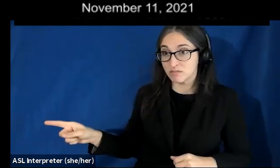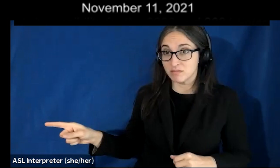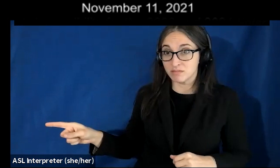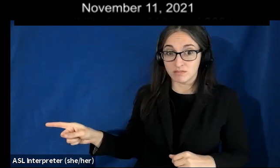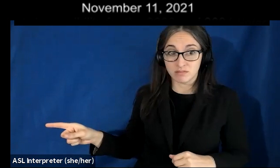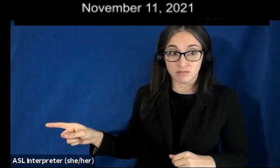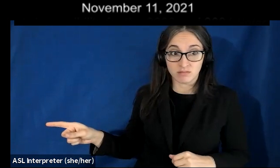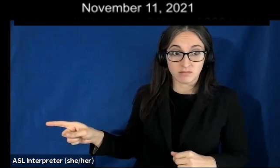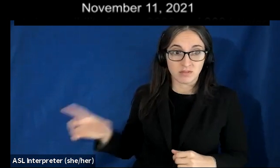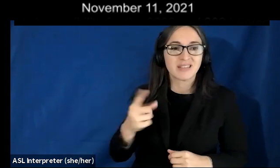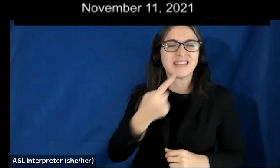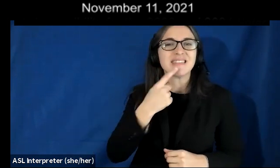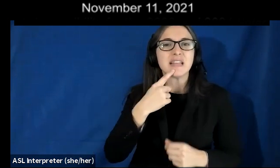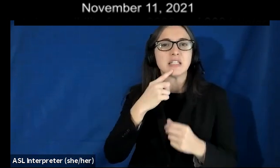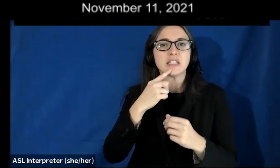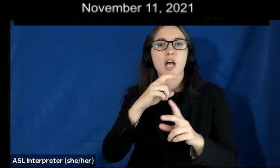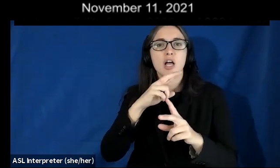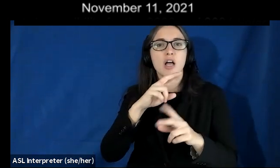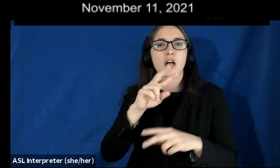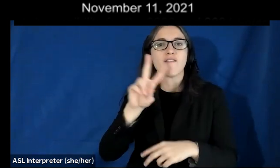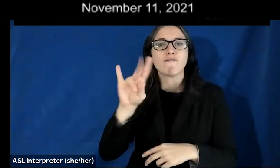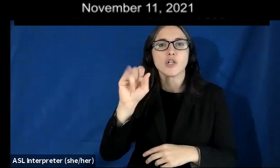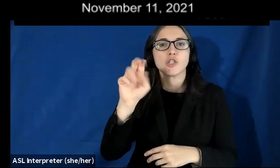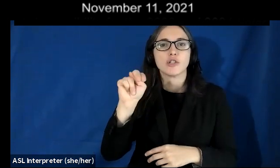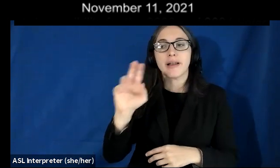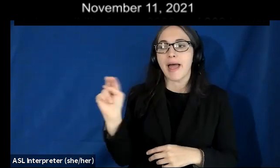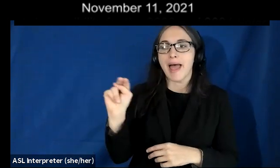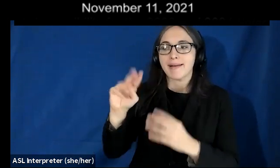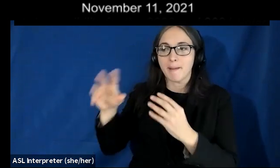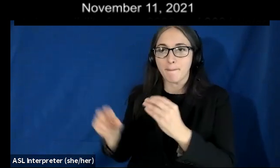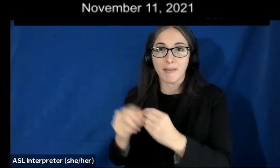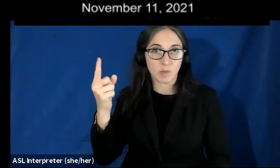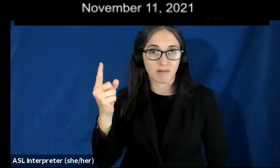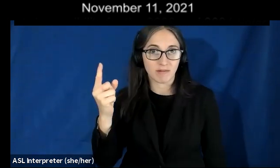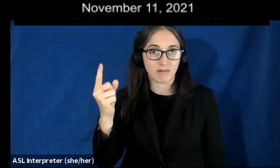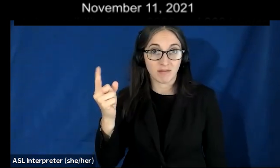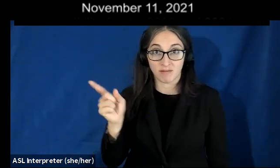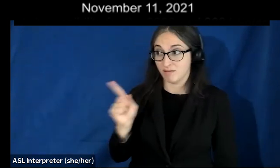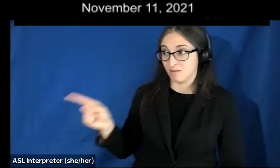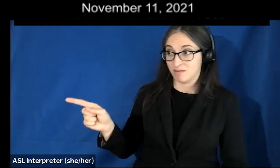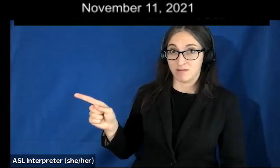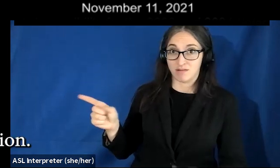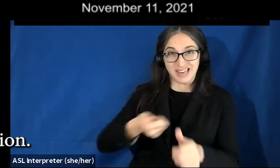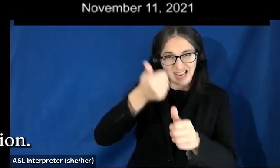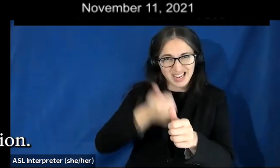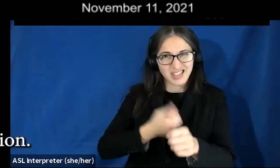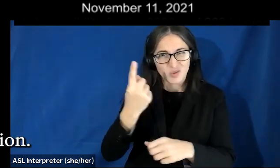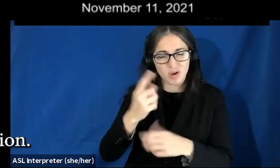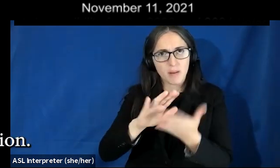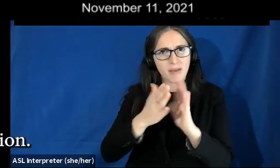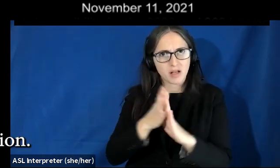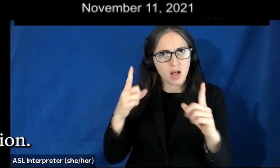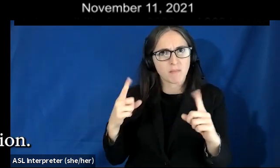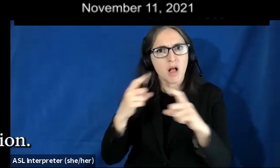version n+1, these three versions become more complex from